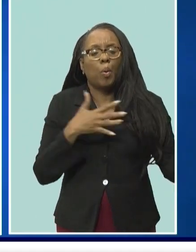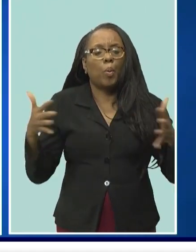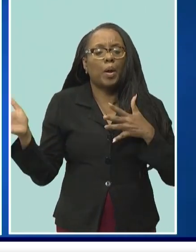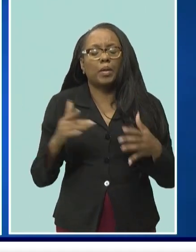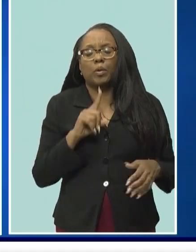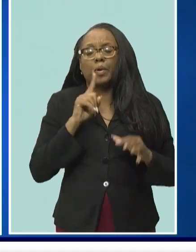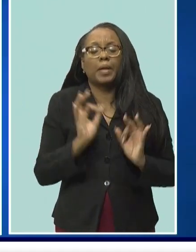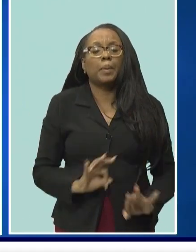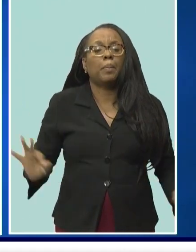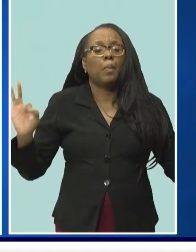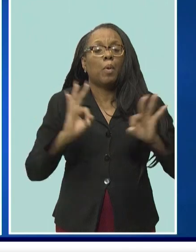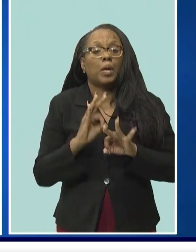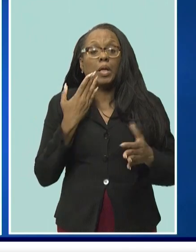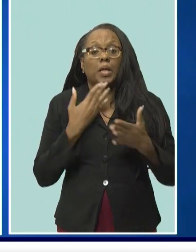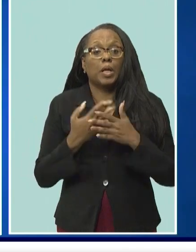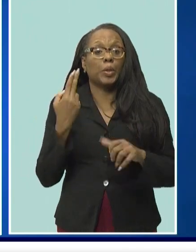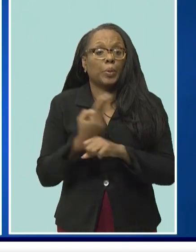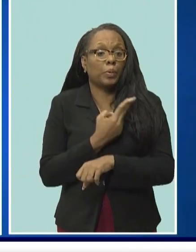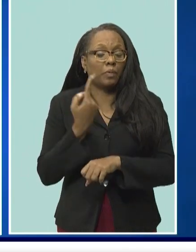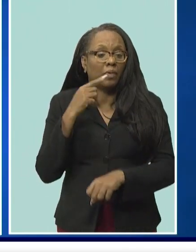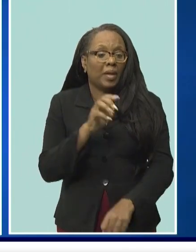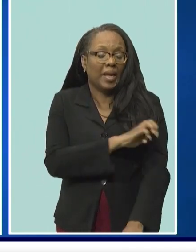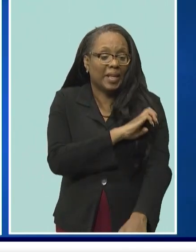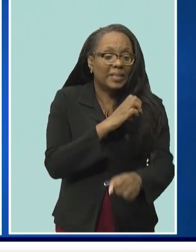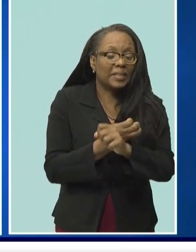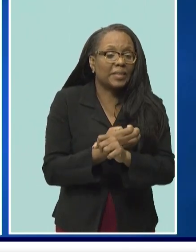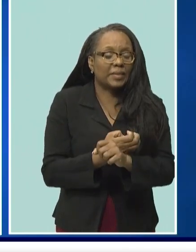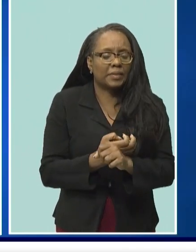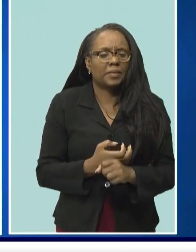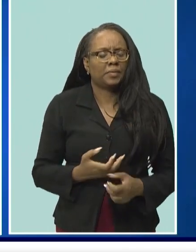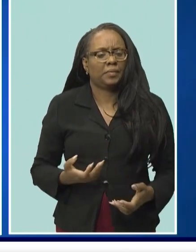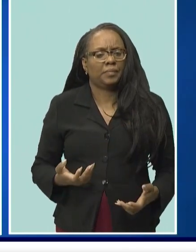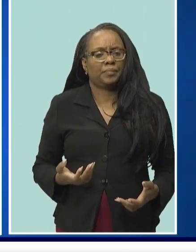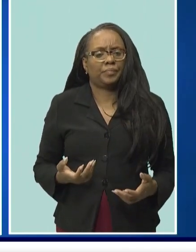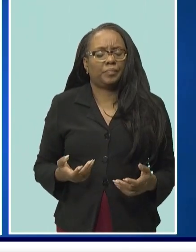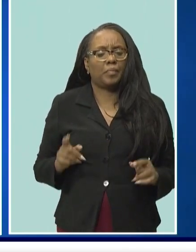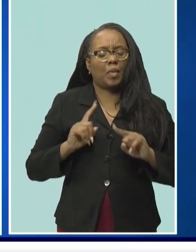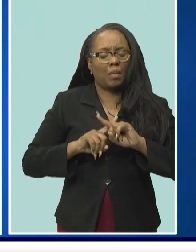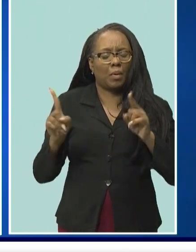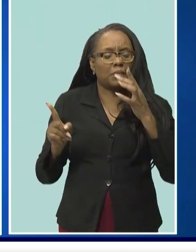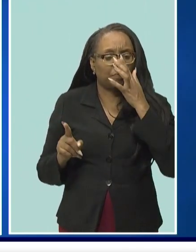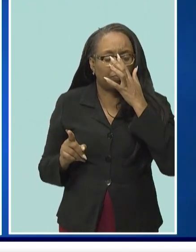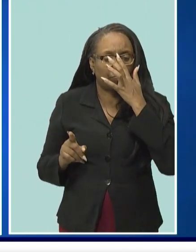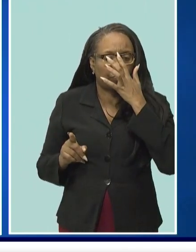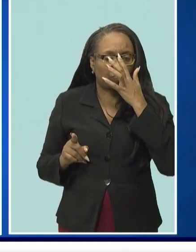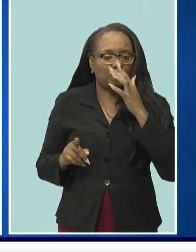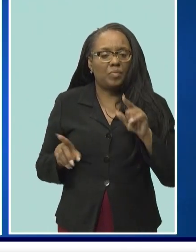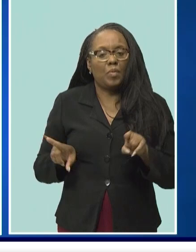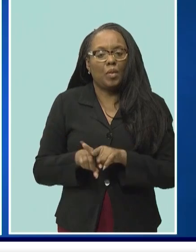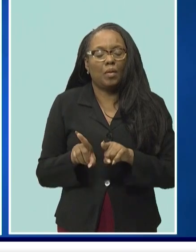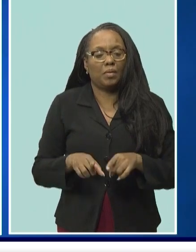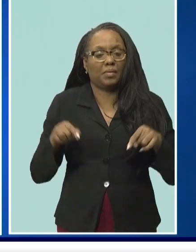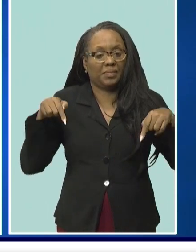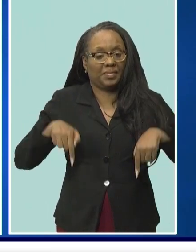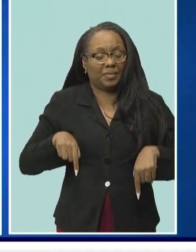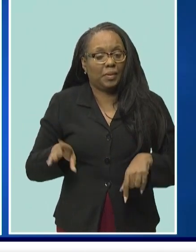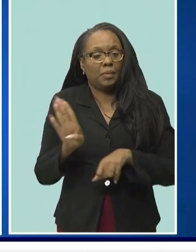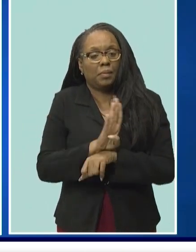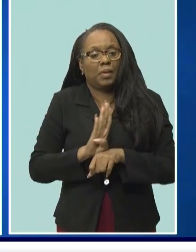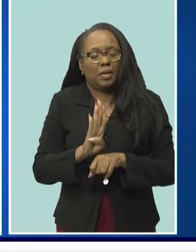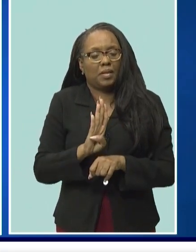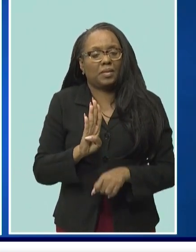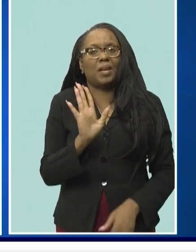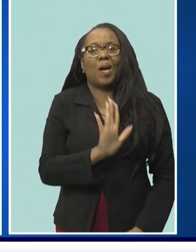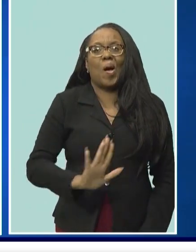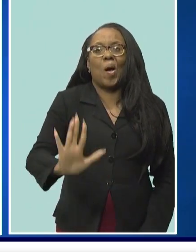the impact, in terms of they generate energy. But outside of that, we have in Barbados and throughout the